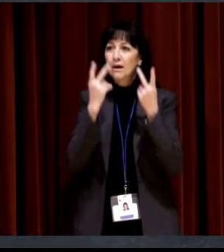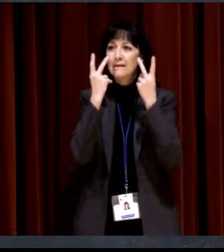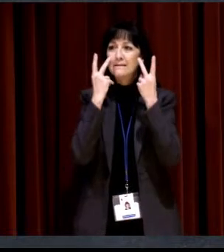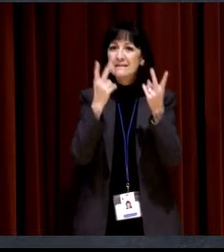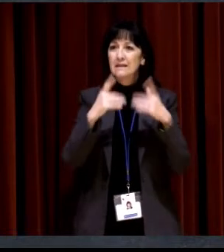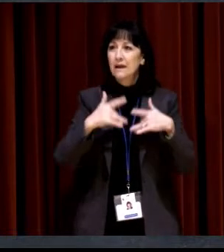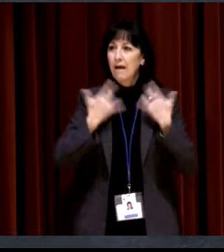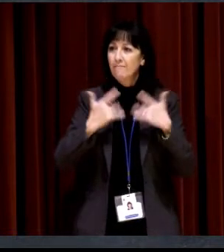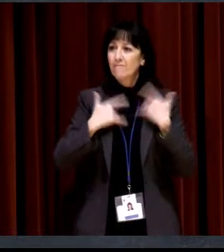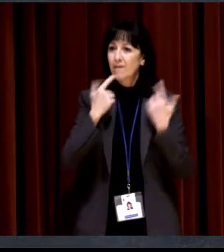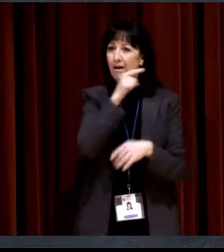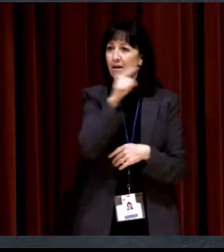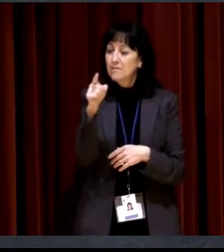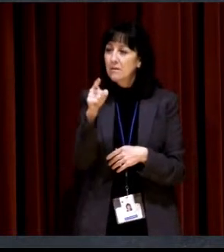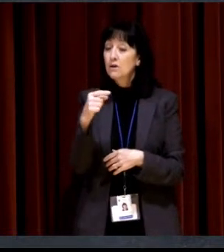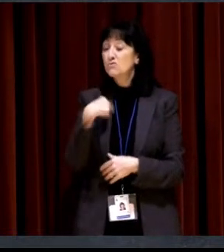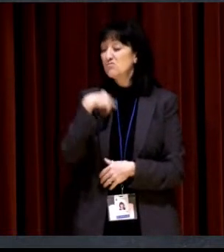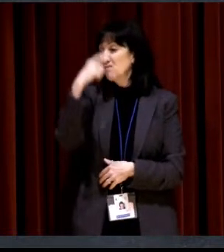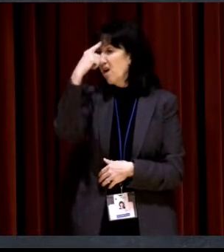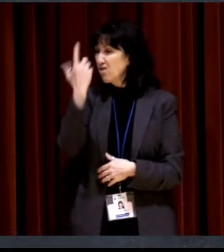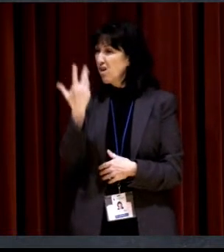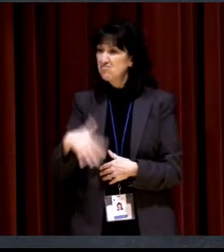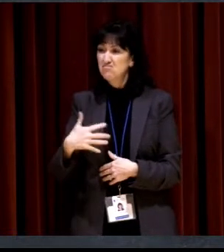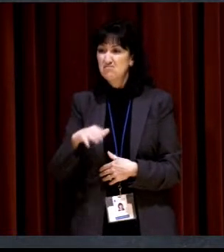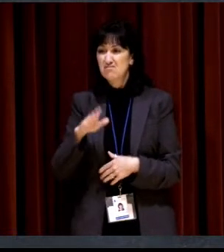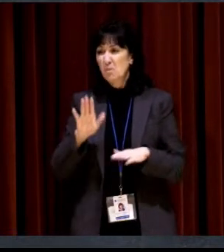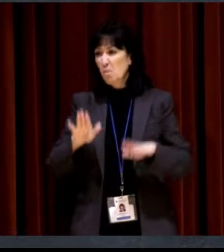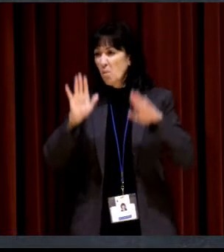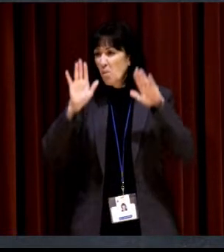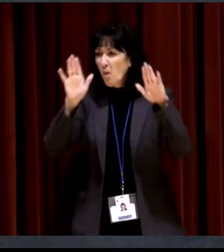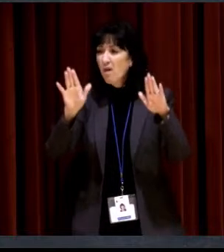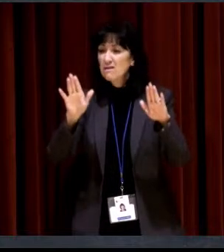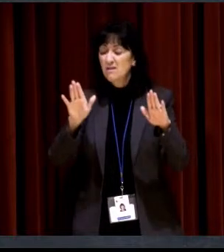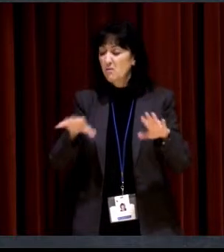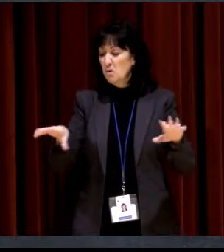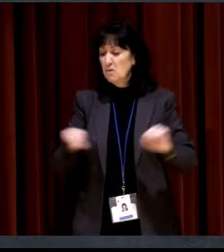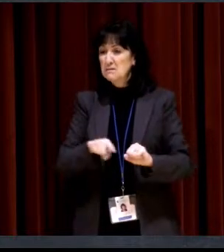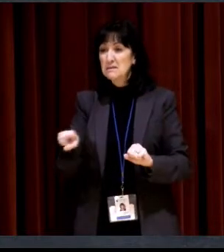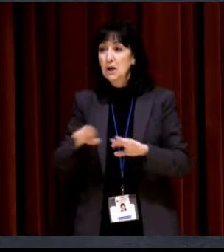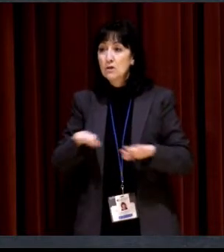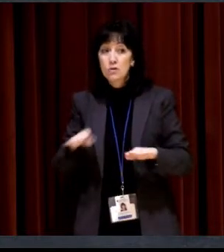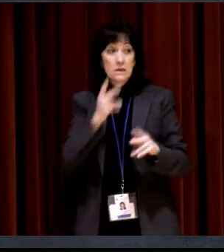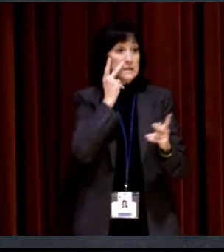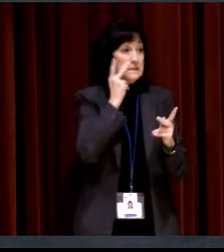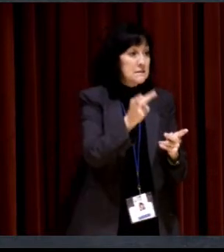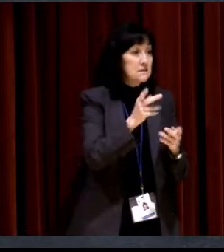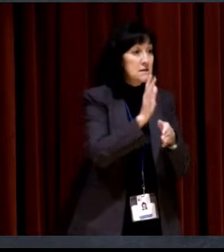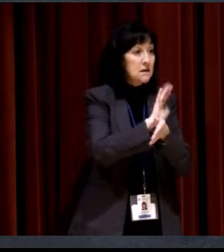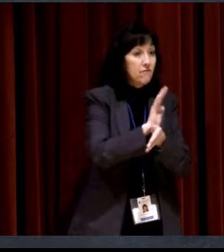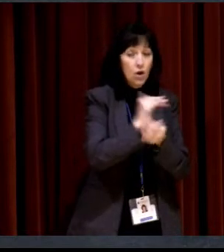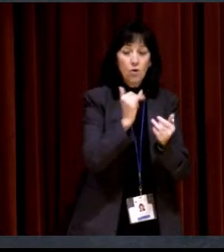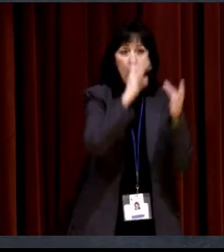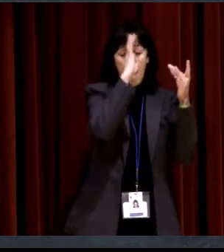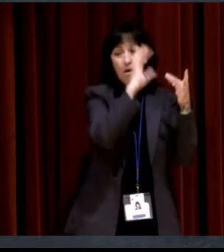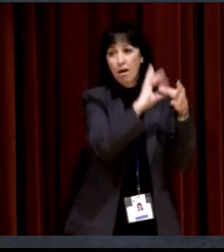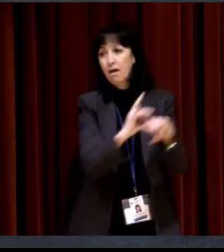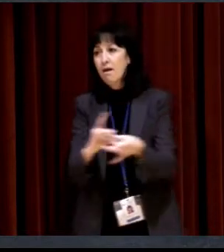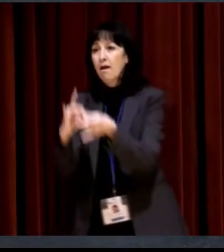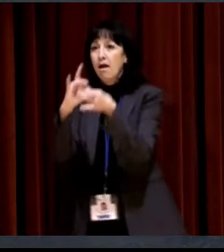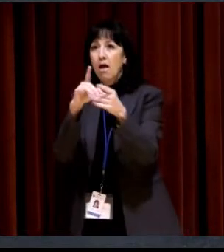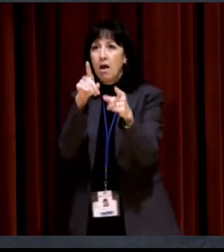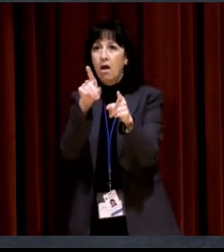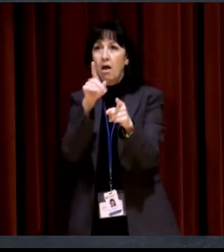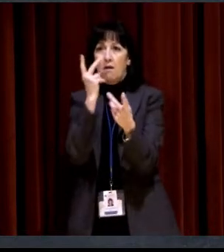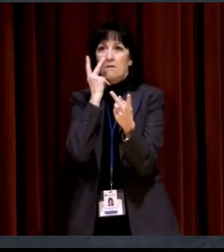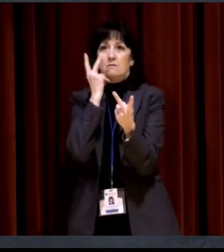to see them. And they had such a good time. And I'm sure that even to this day, most of them